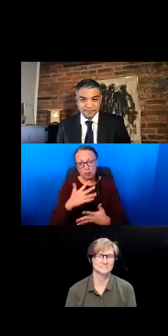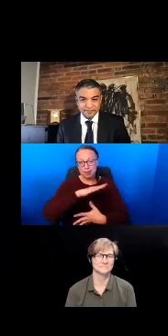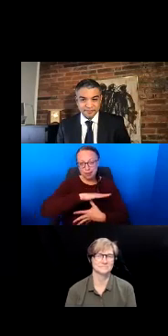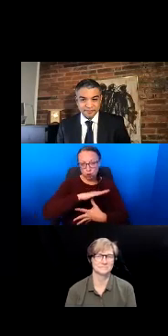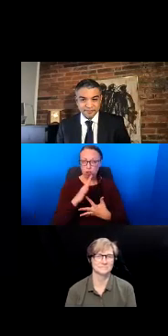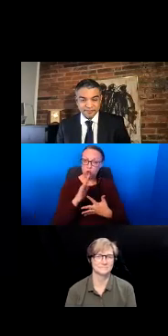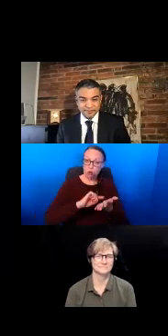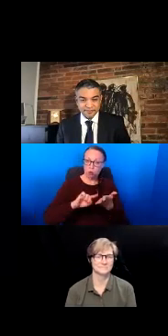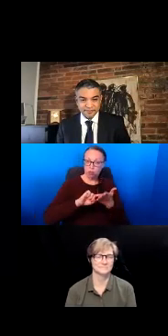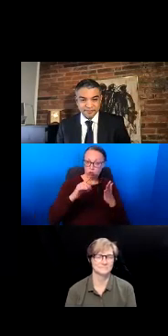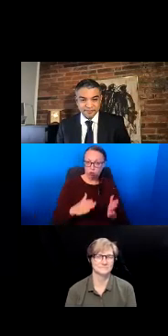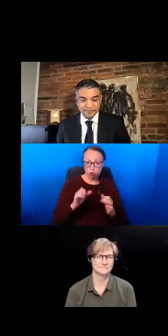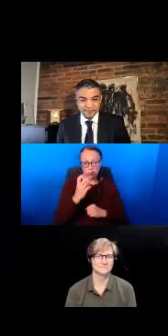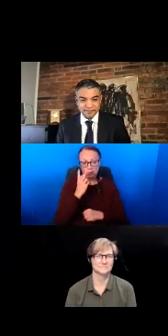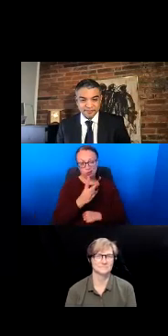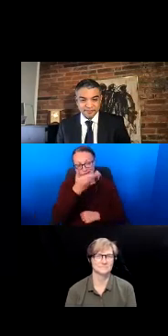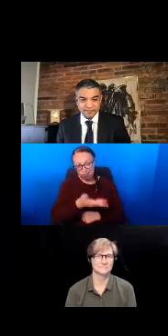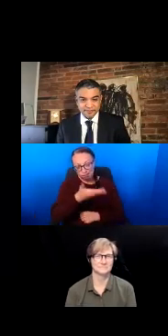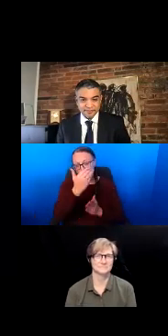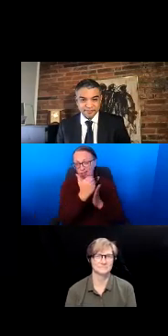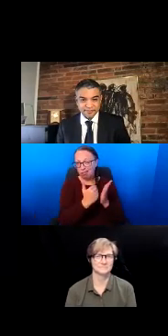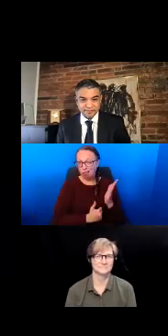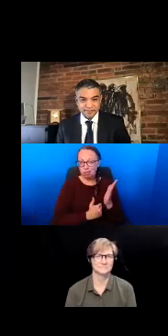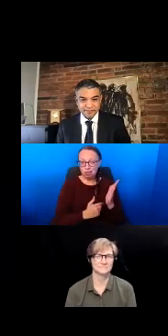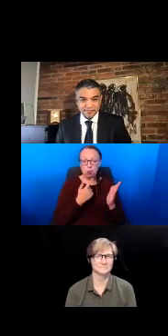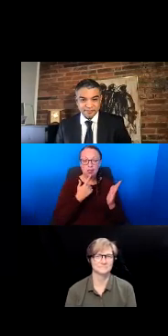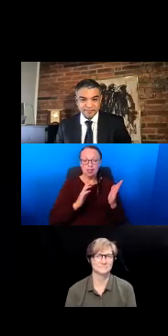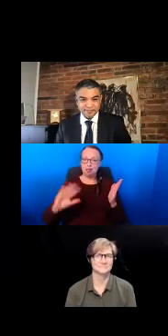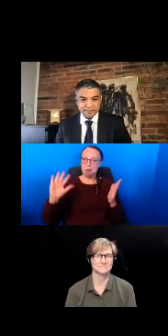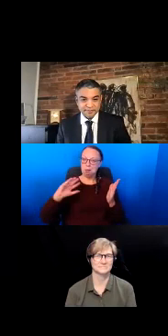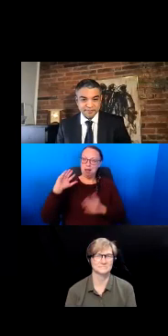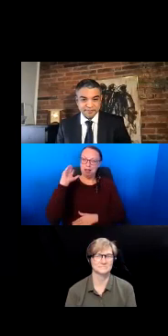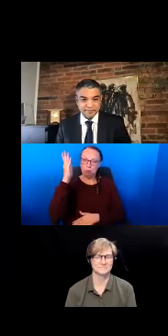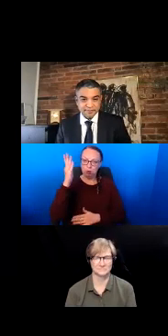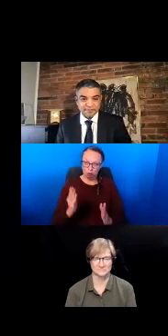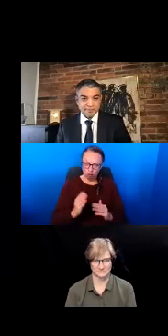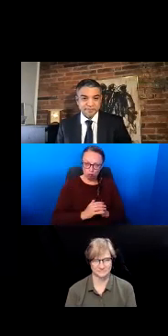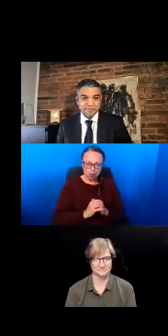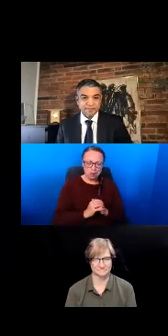researchers, as you can see on the list here down below where it says past speakers.